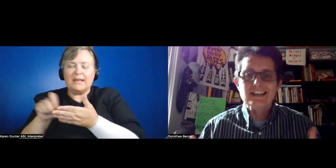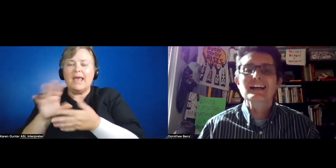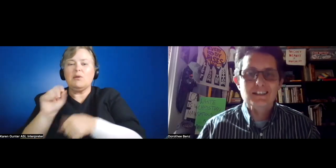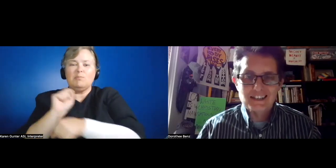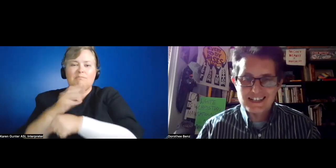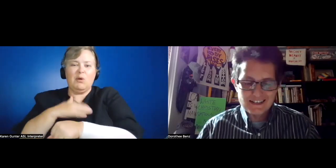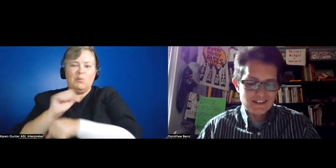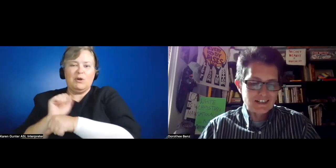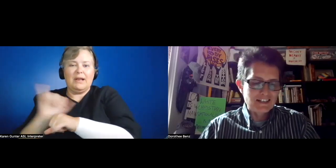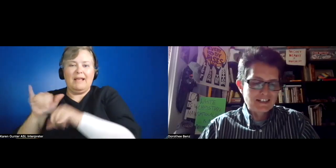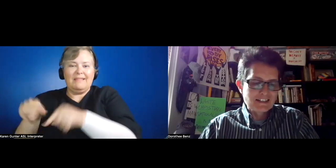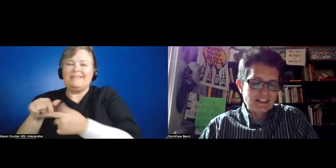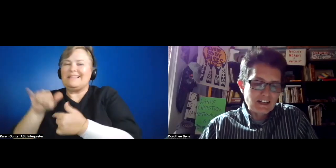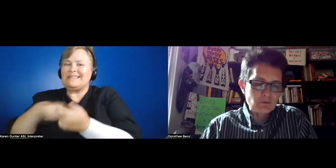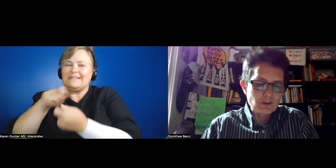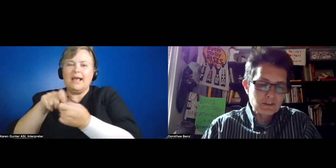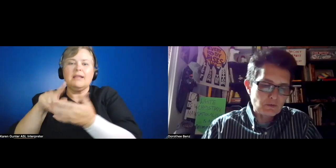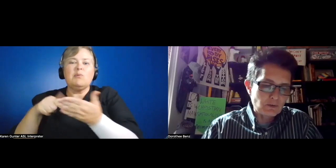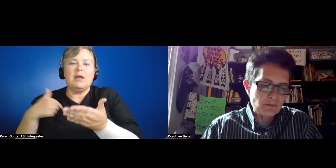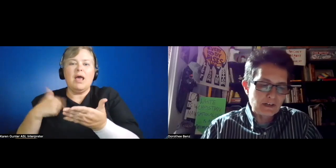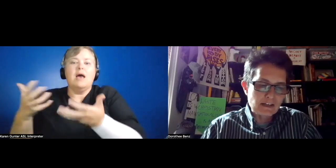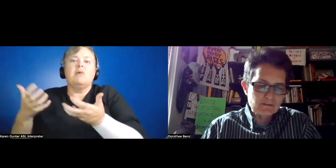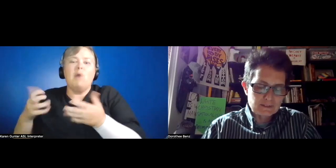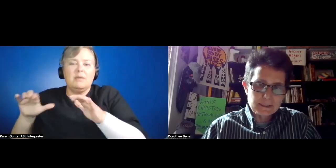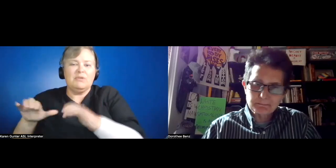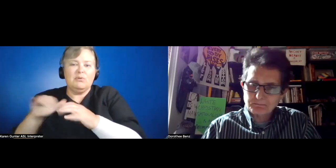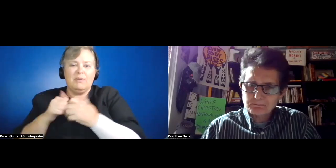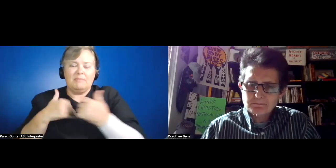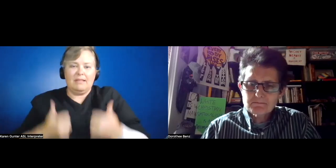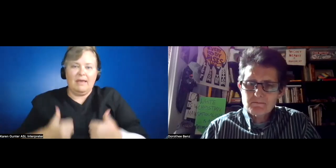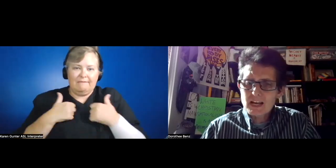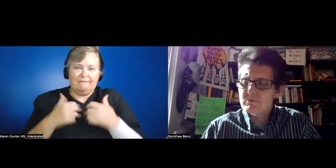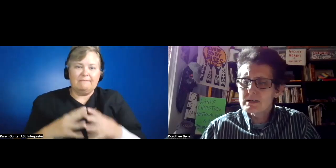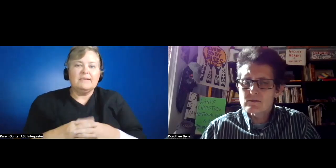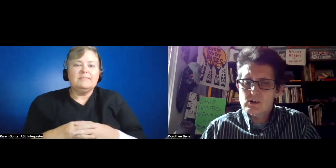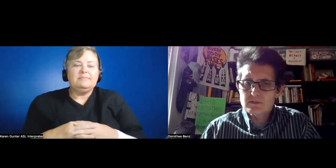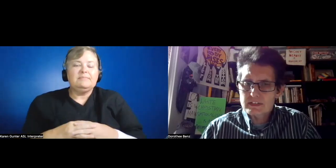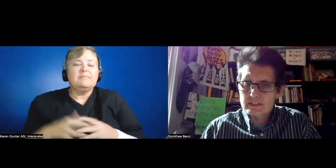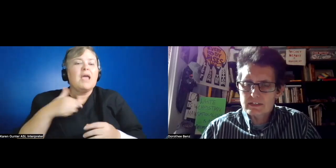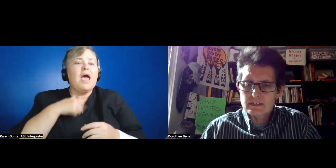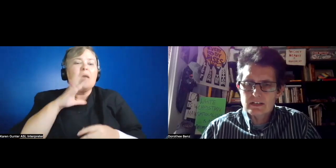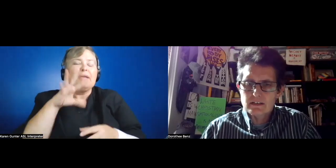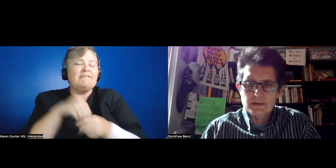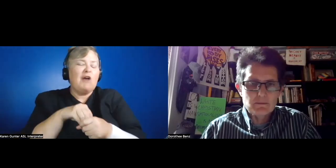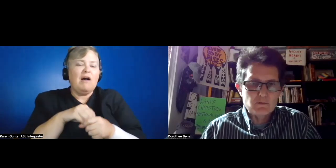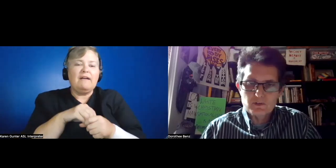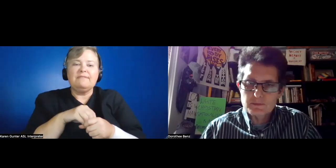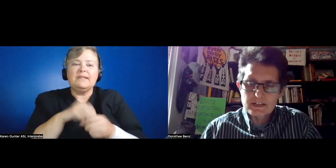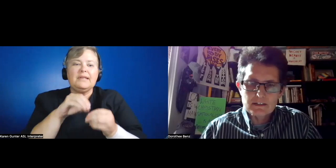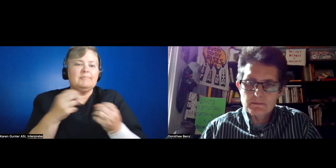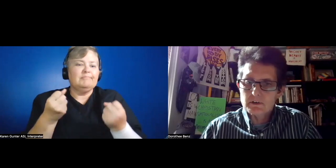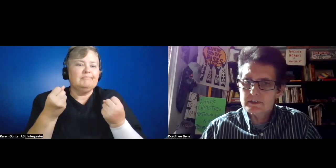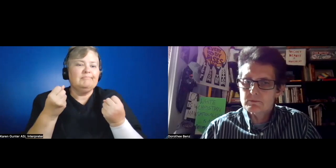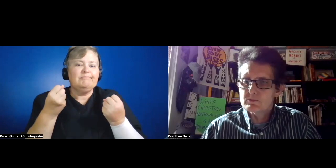this is exactly the kind of thing that I want to be doing with my life. I've been involved in many movements,